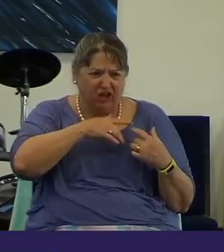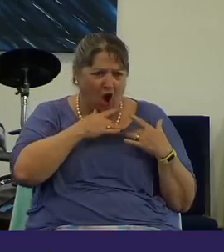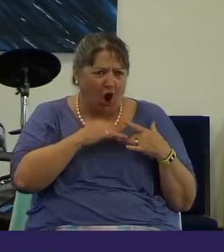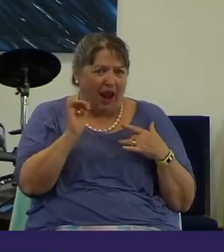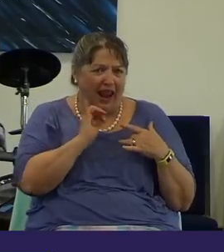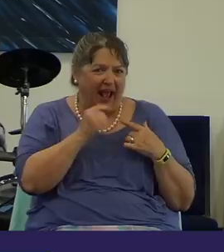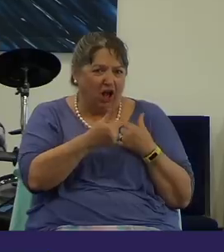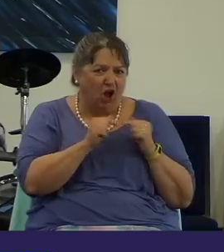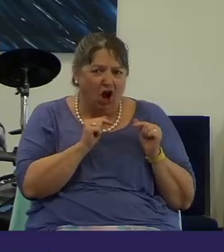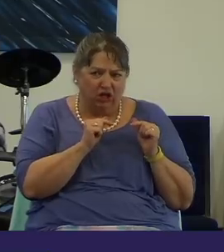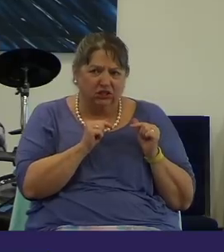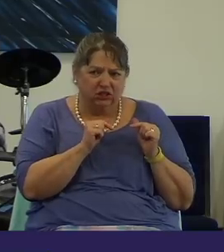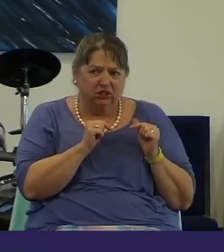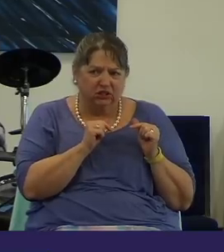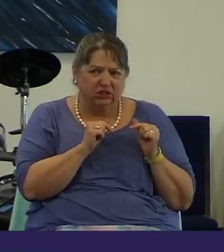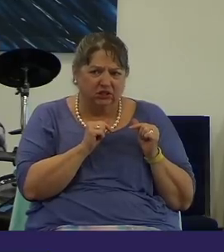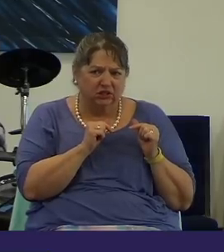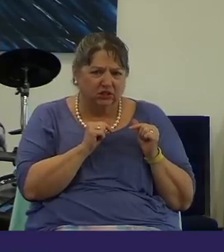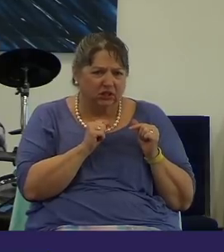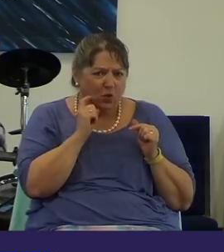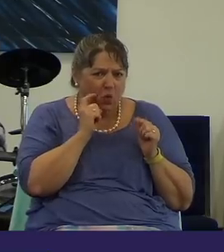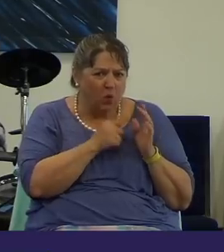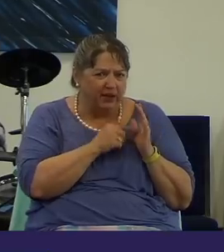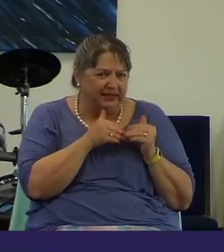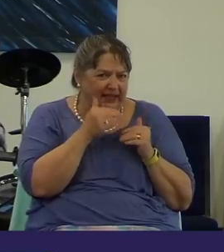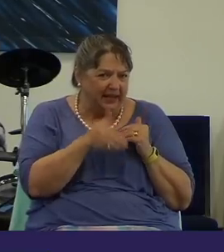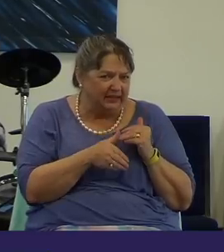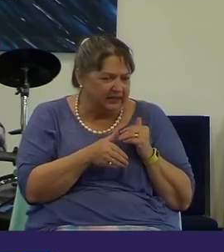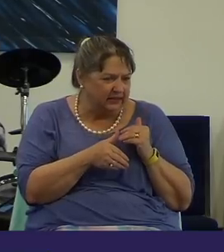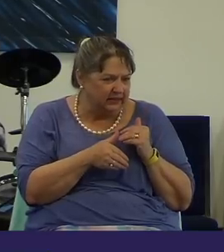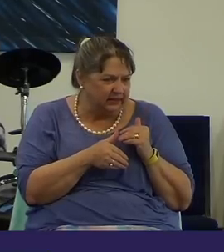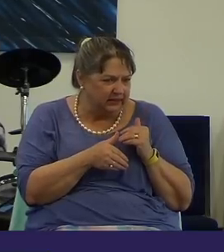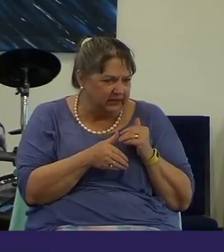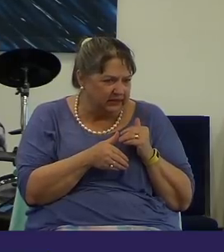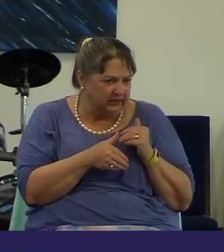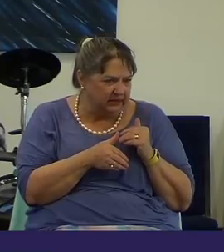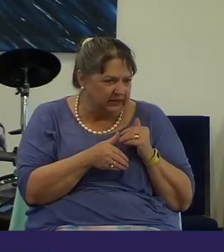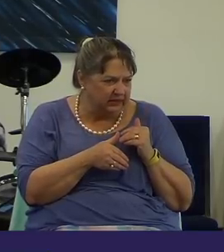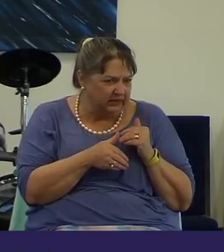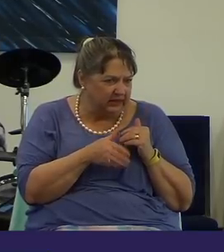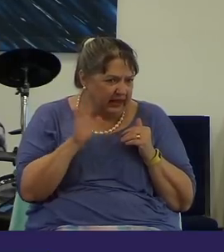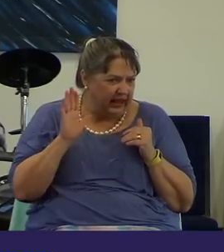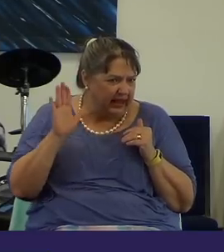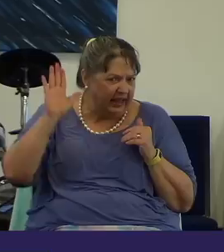water. And notice the next slide. Let's look at his garden.